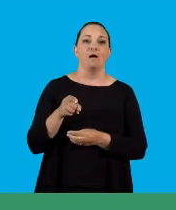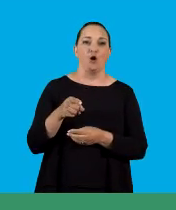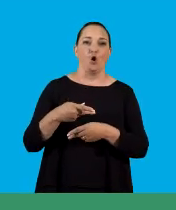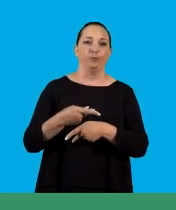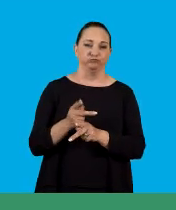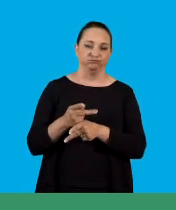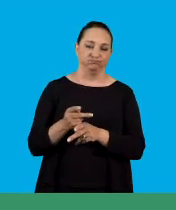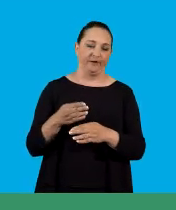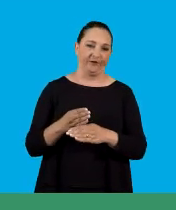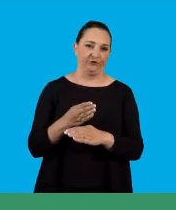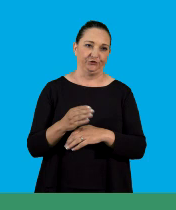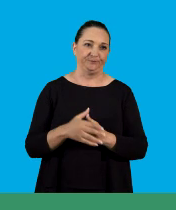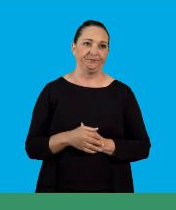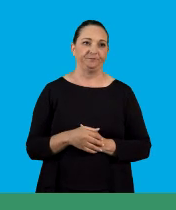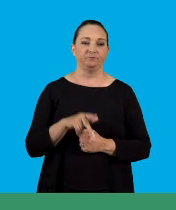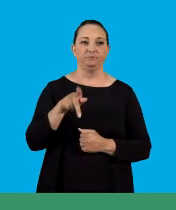function.